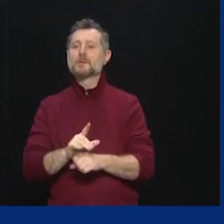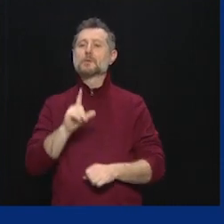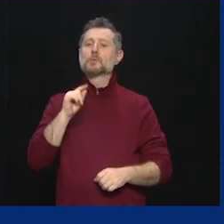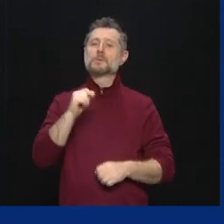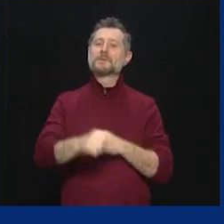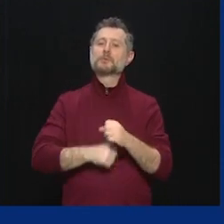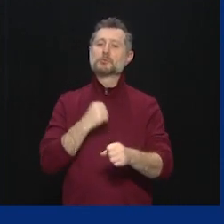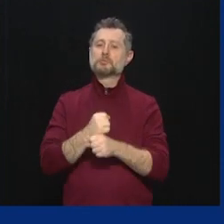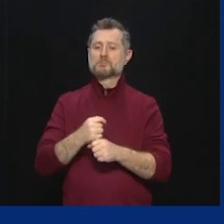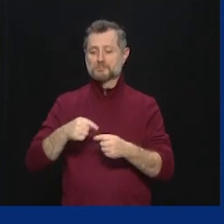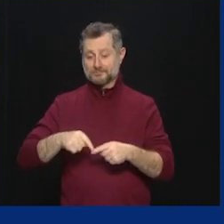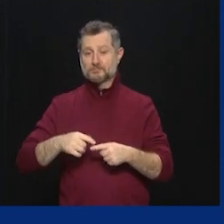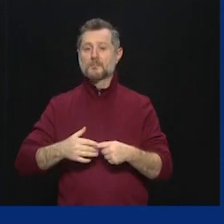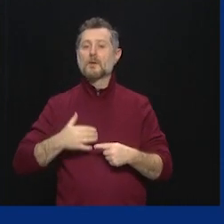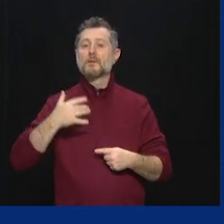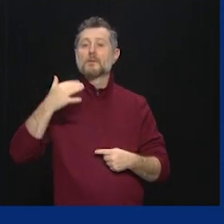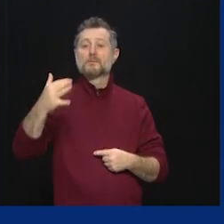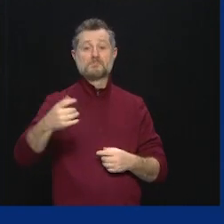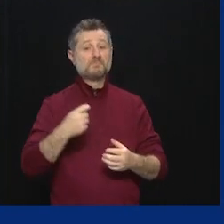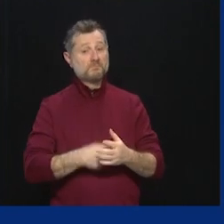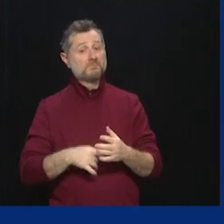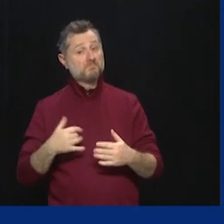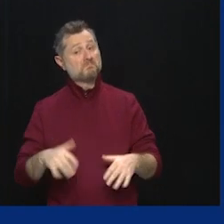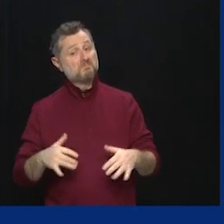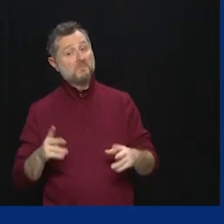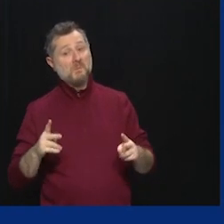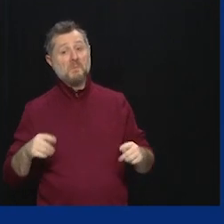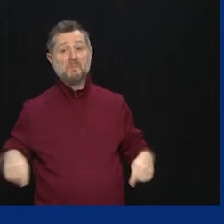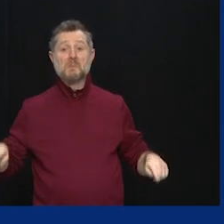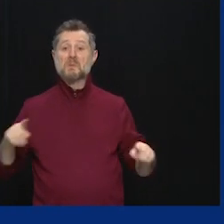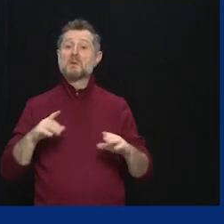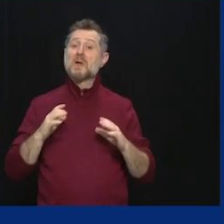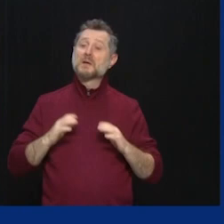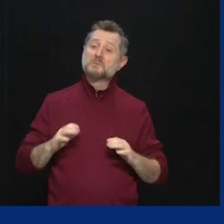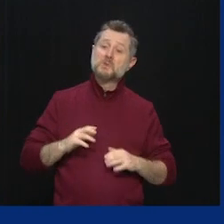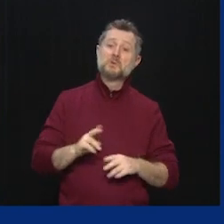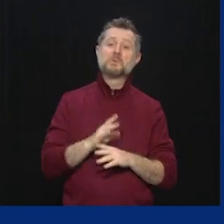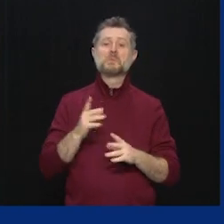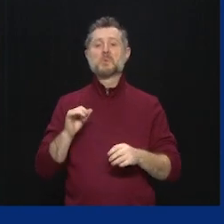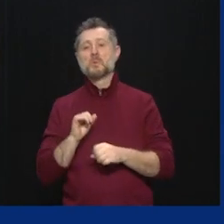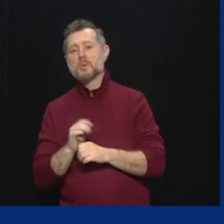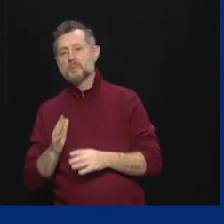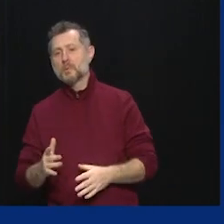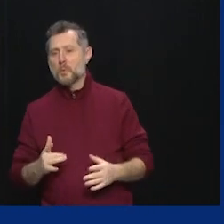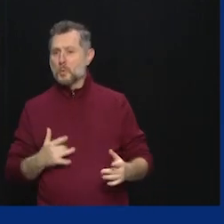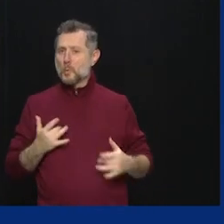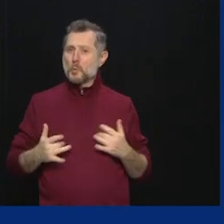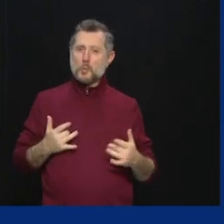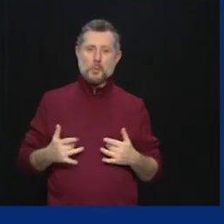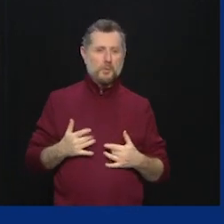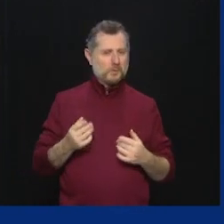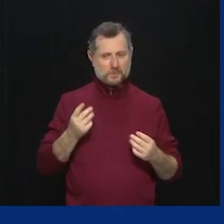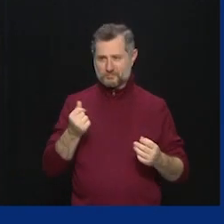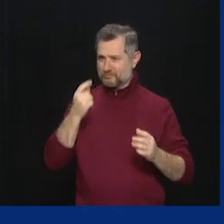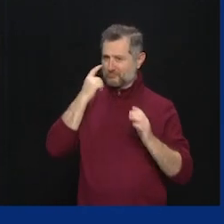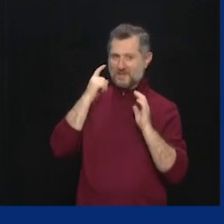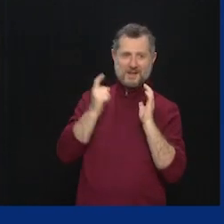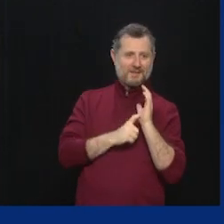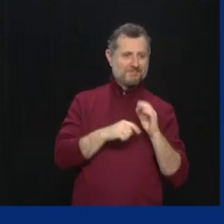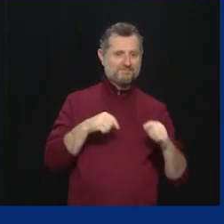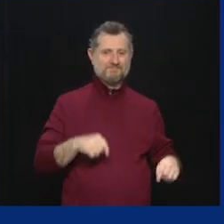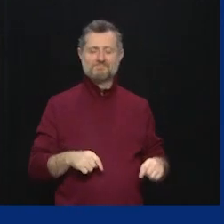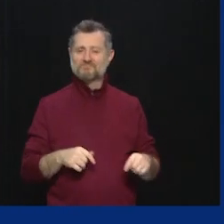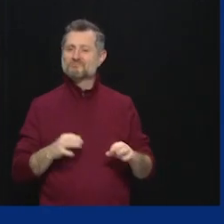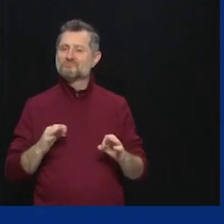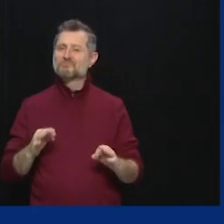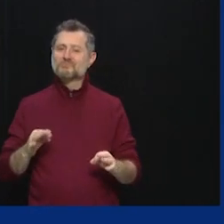our clients and our employees were. There was instant recognition from them about what it meant to be part of